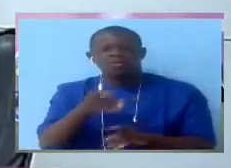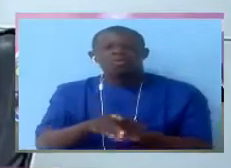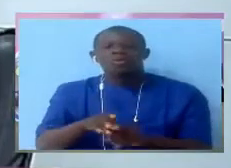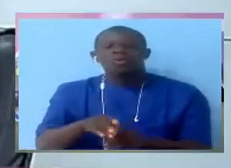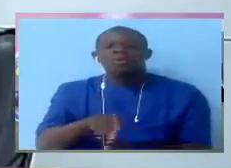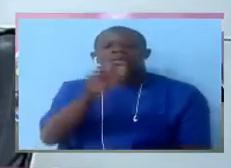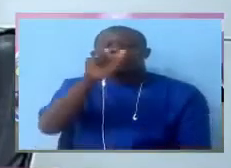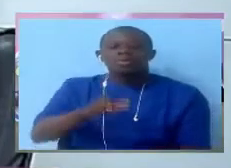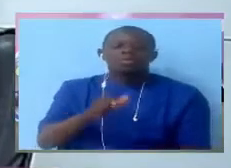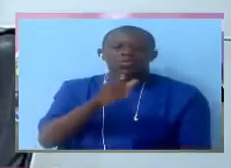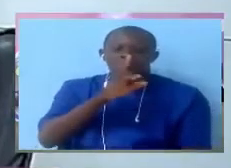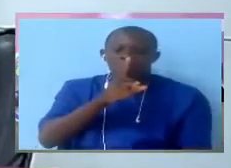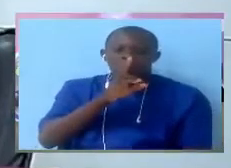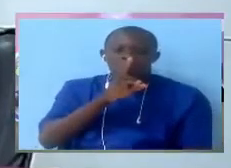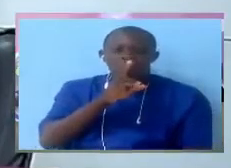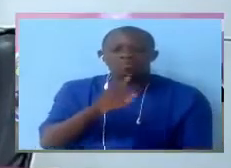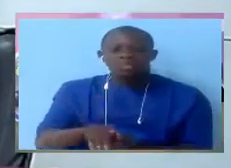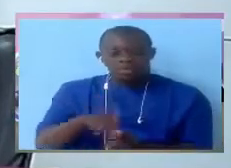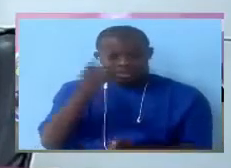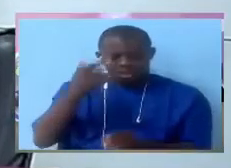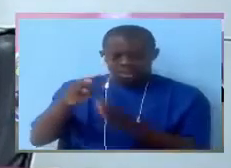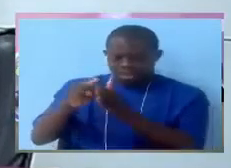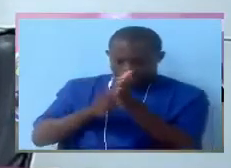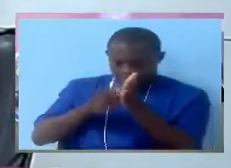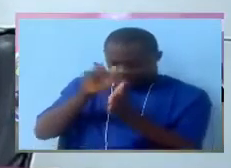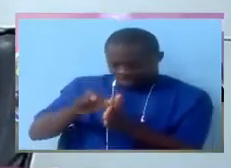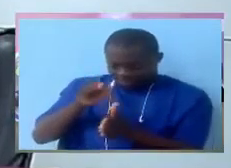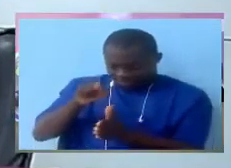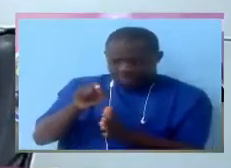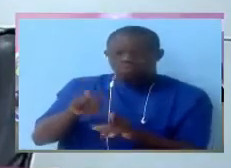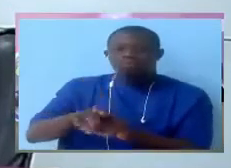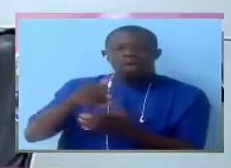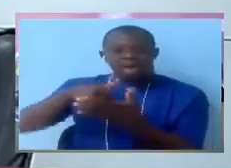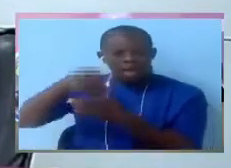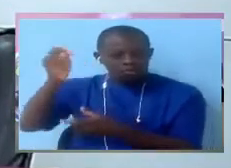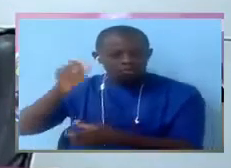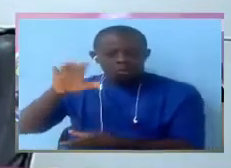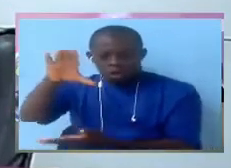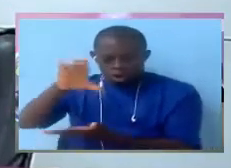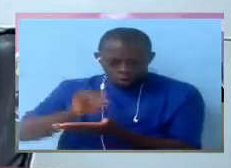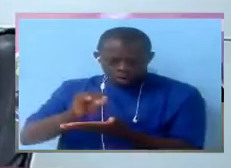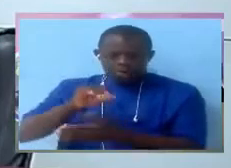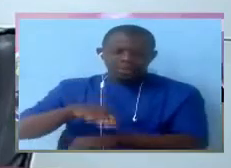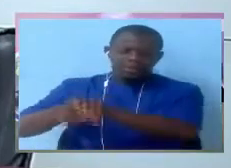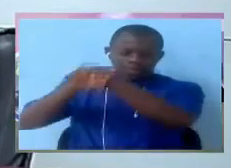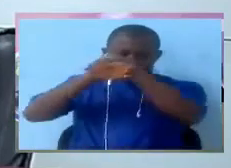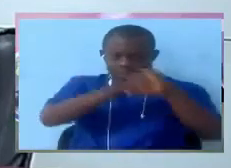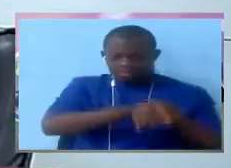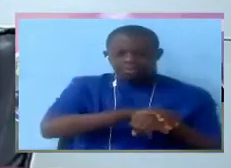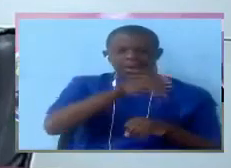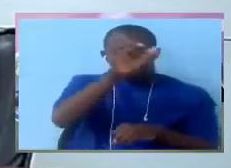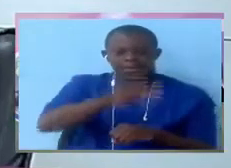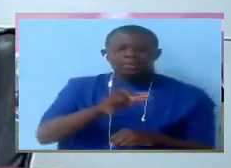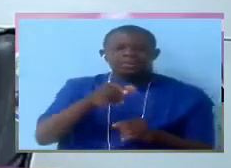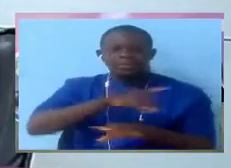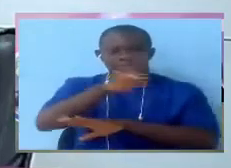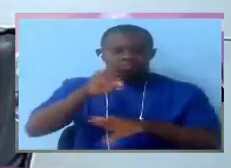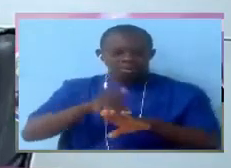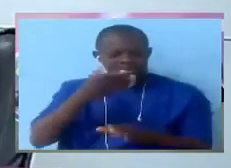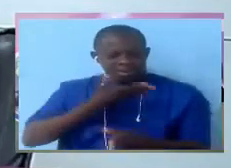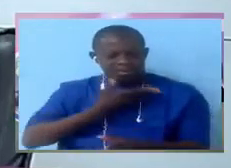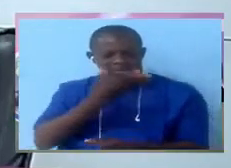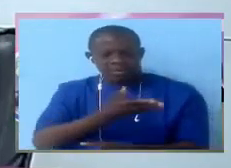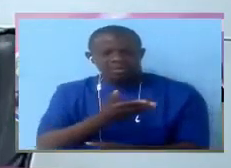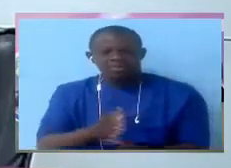dafa mom nene soxlon ñu dem jël ko isiko someone that we wanted and have picked him or her